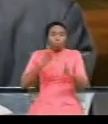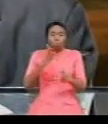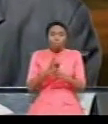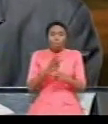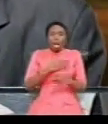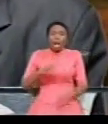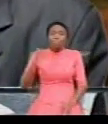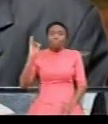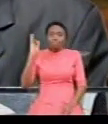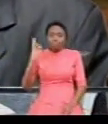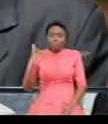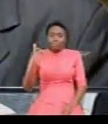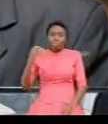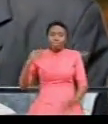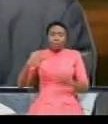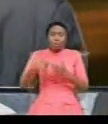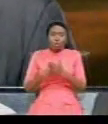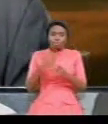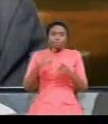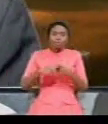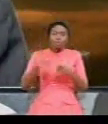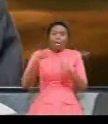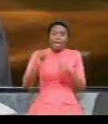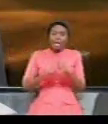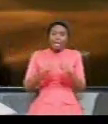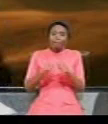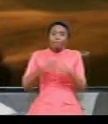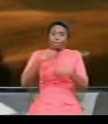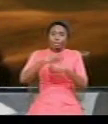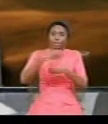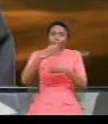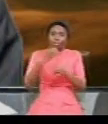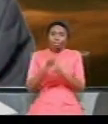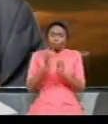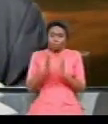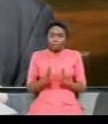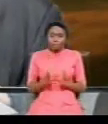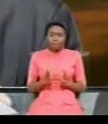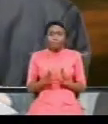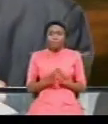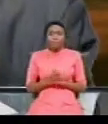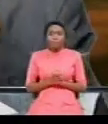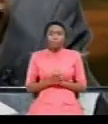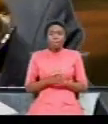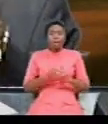world and preach the gospel to every creature. Go ye.